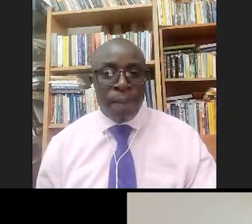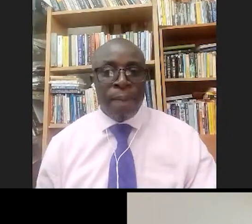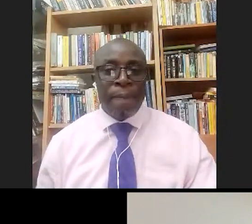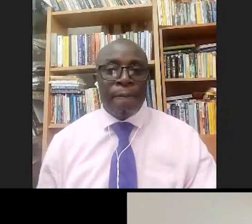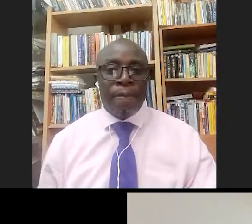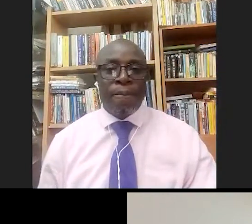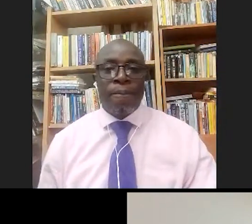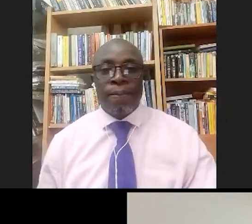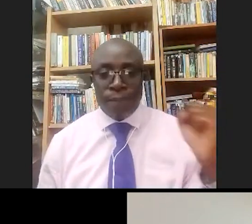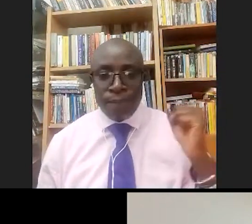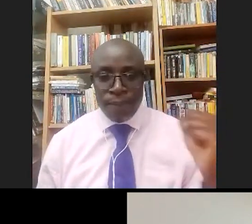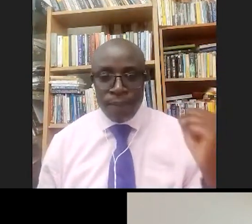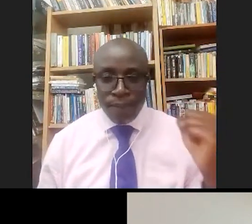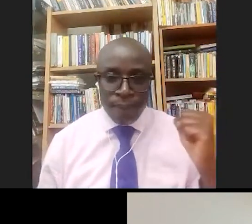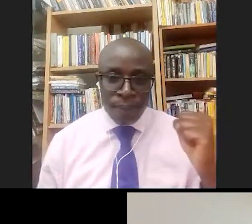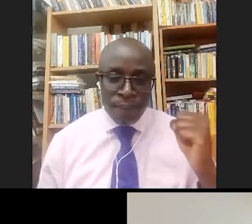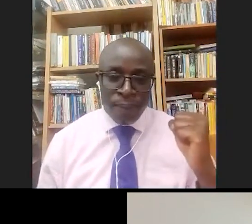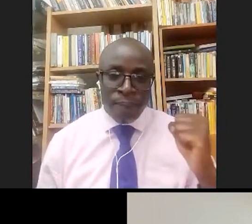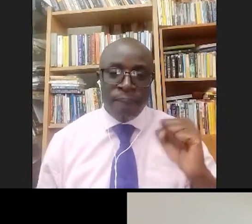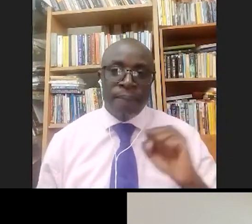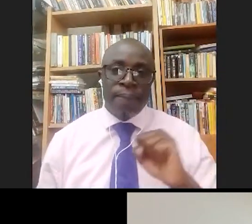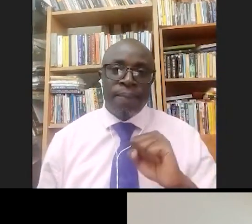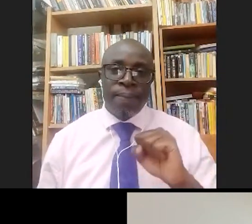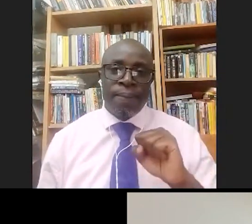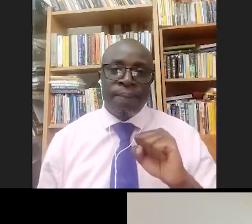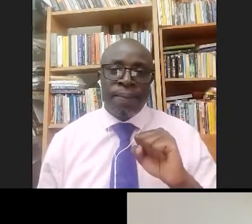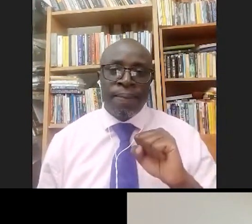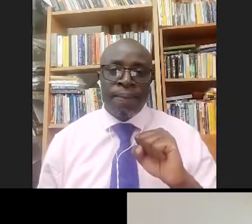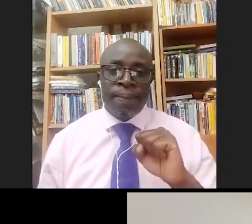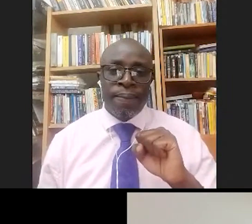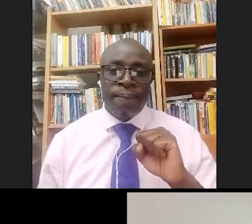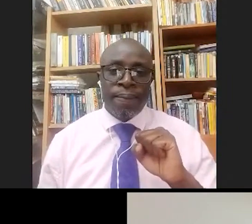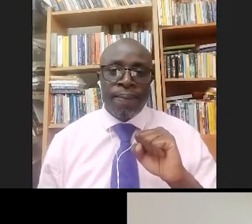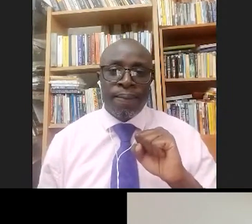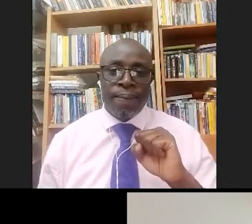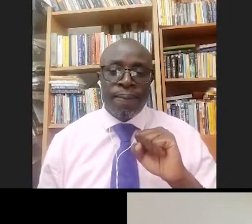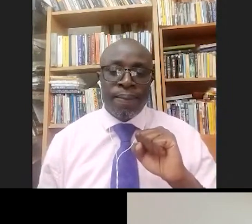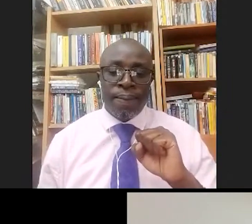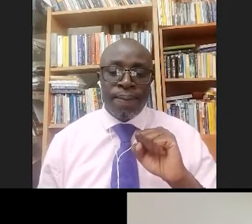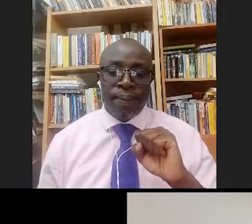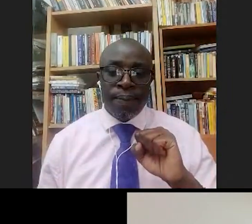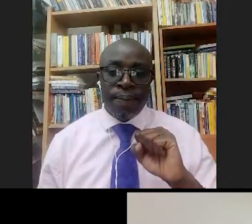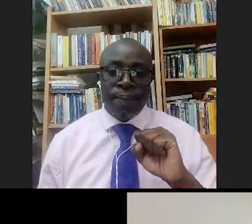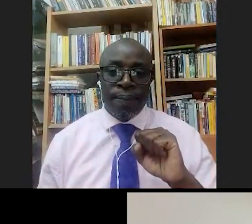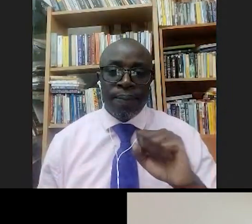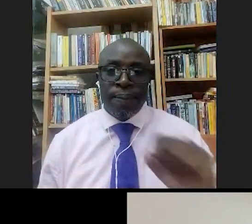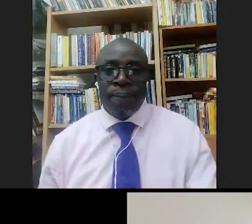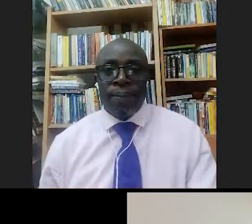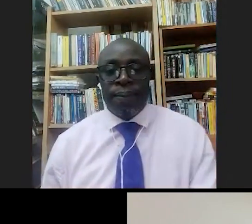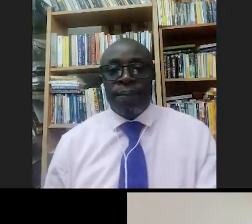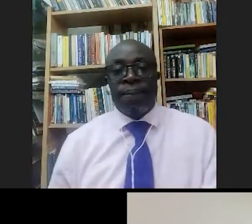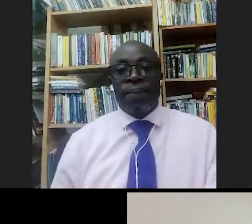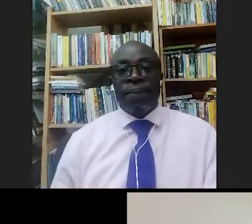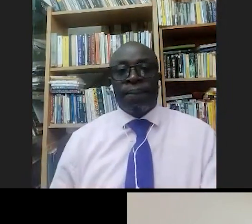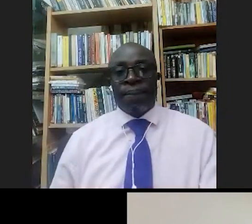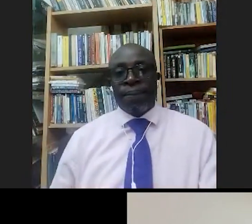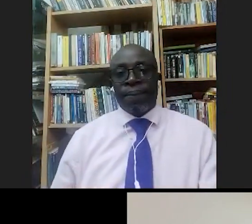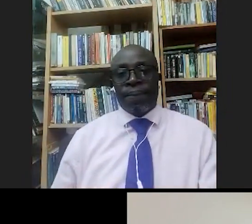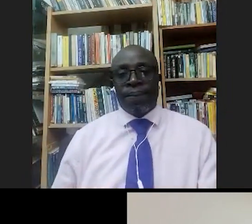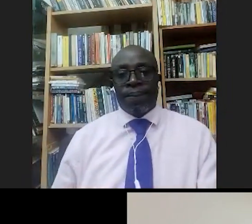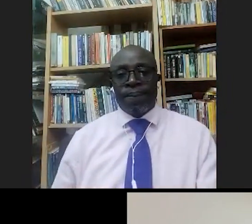the company. For instance, if your employees feel like the HR is hard and